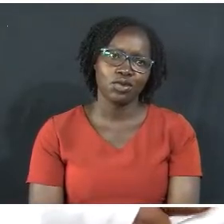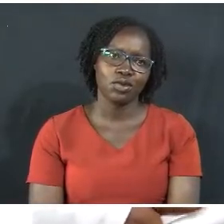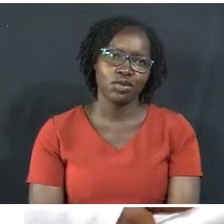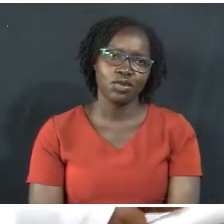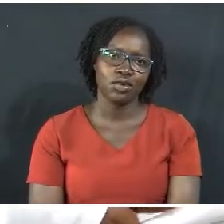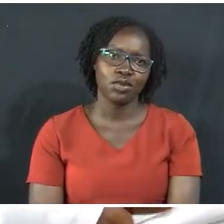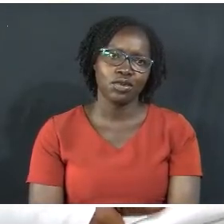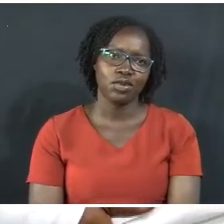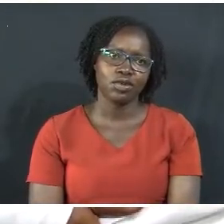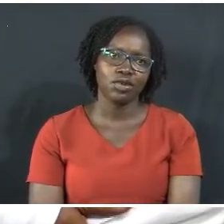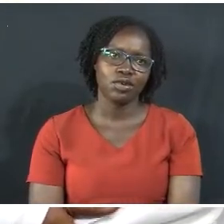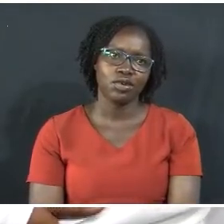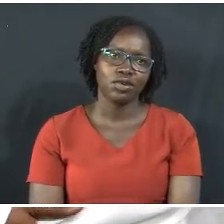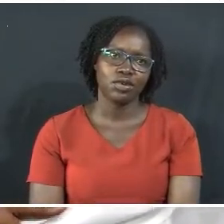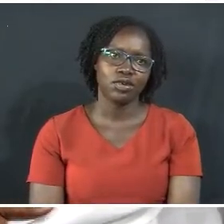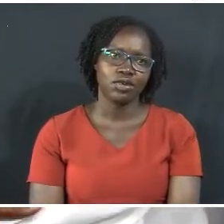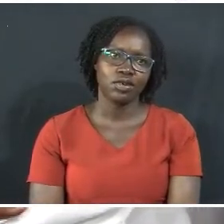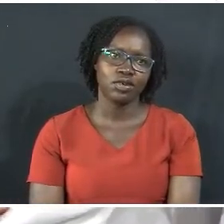Ah.